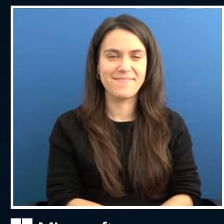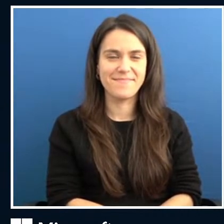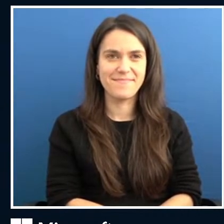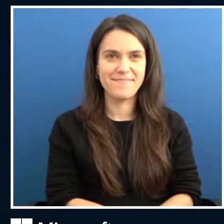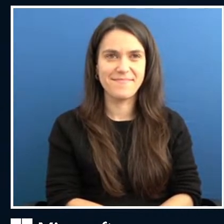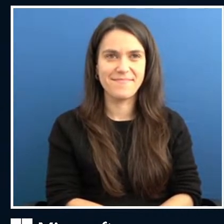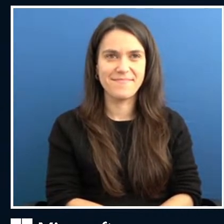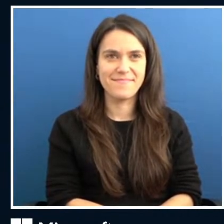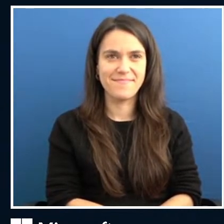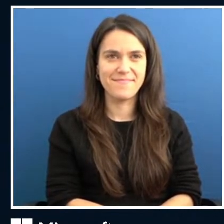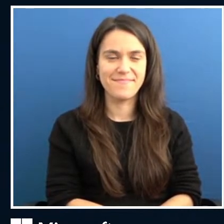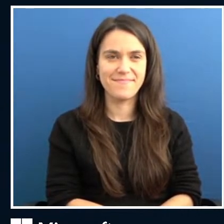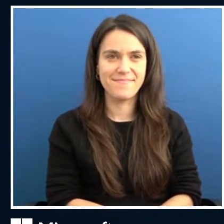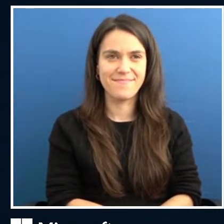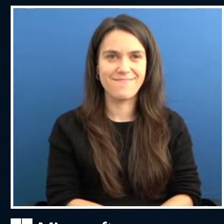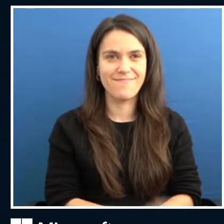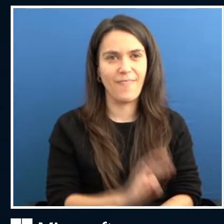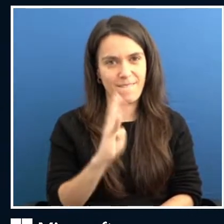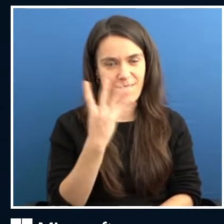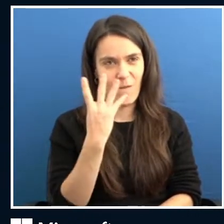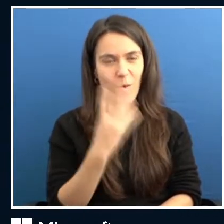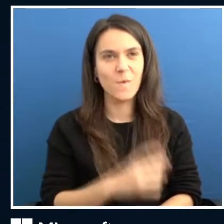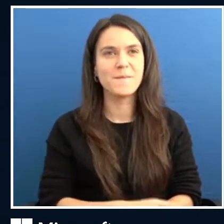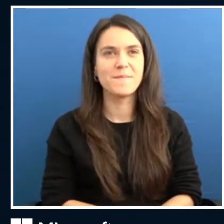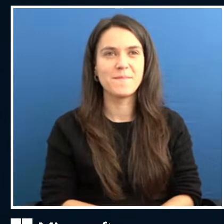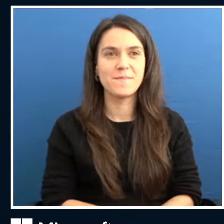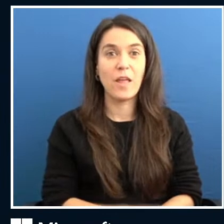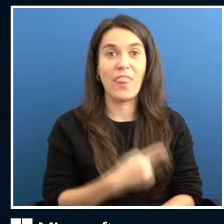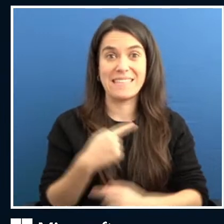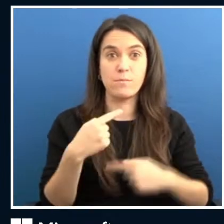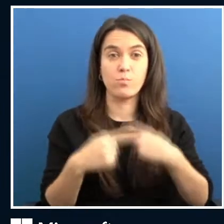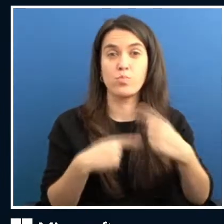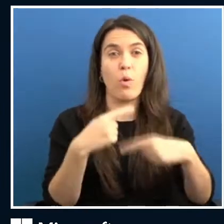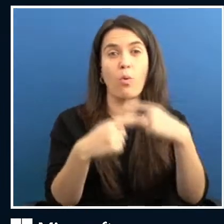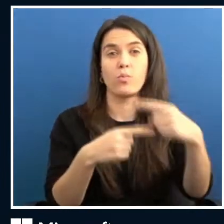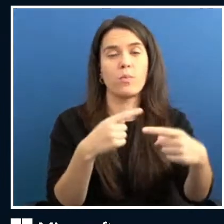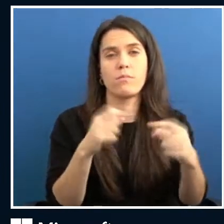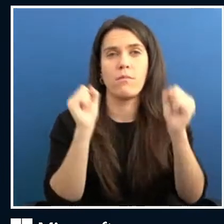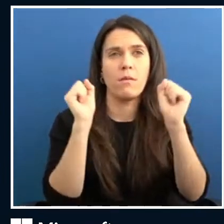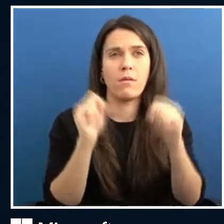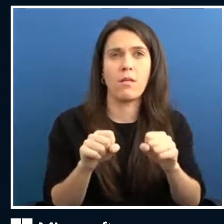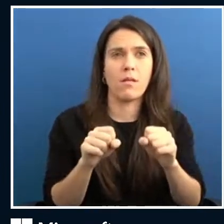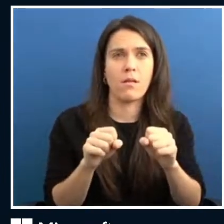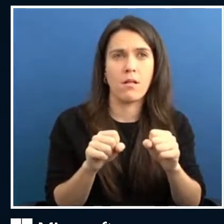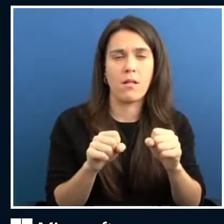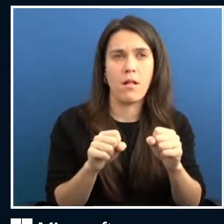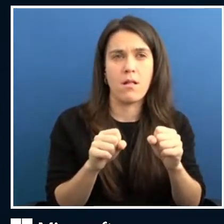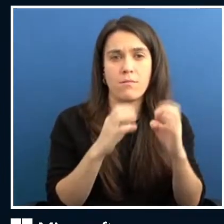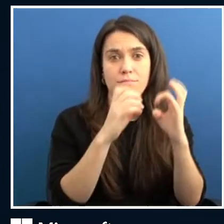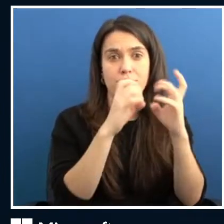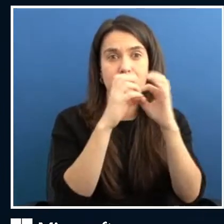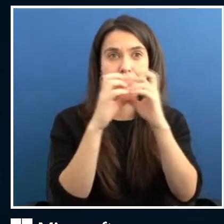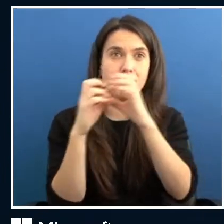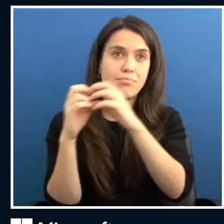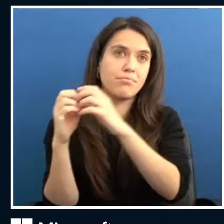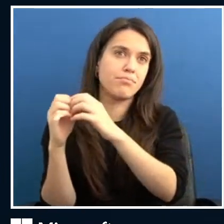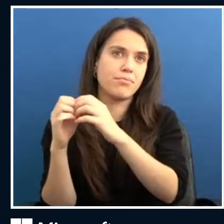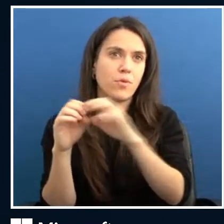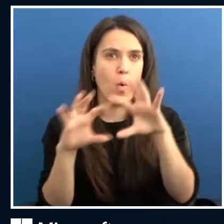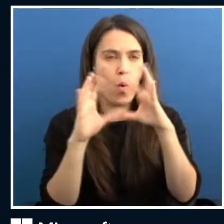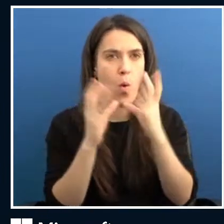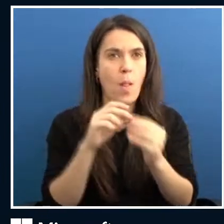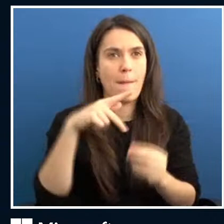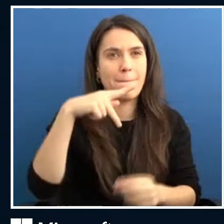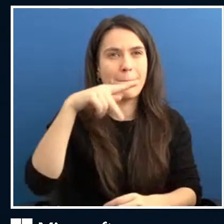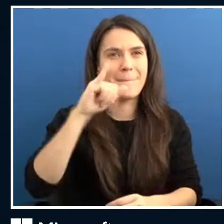here. So this process continues until it doesn't skip any pixels from our input. And